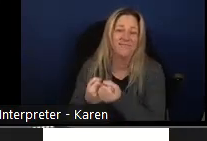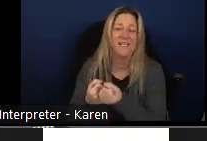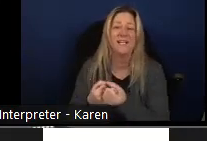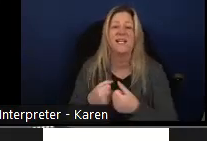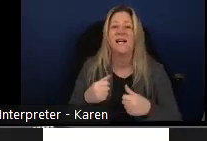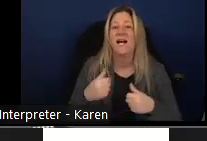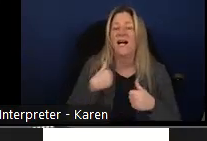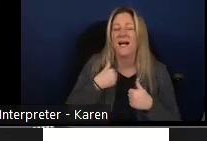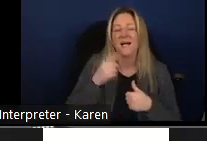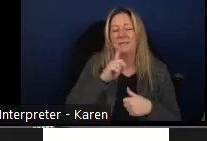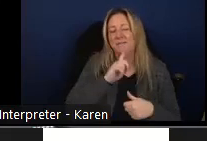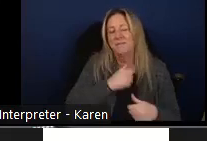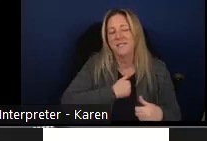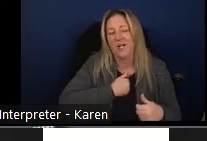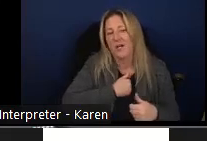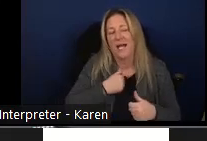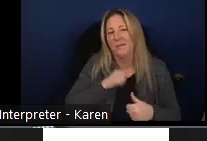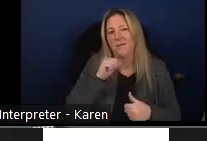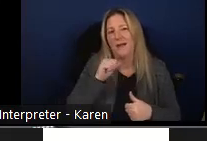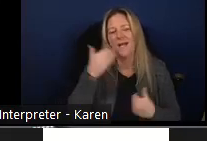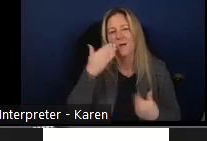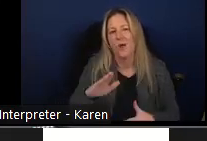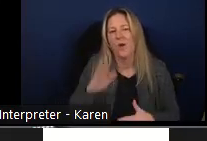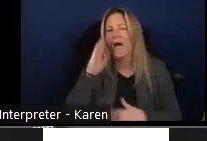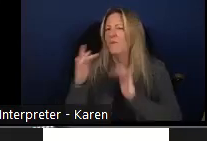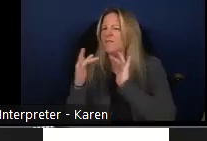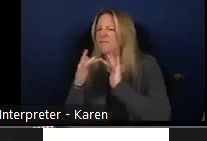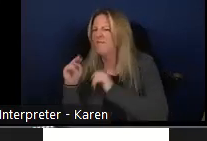let me get in touch with Nick and I'll be right back with everyone.